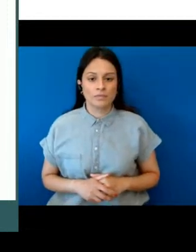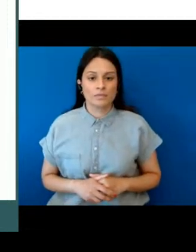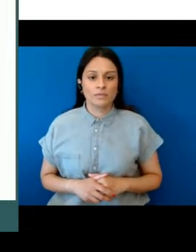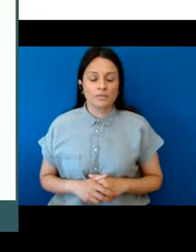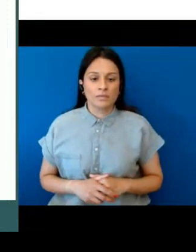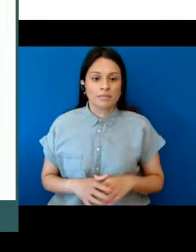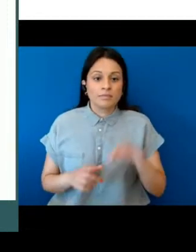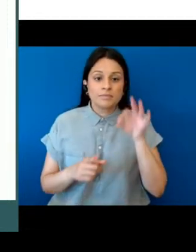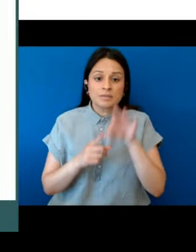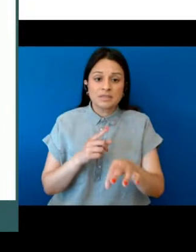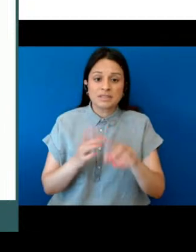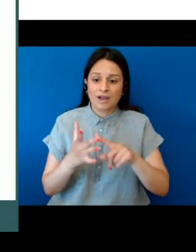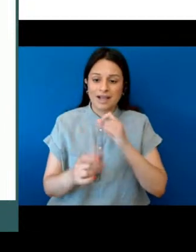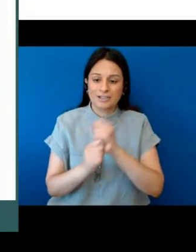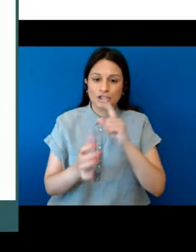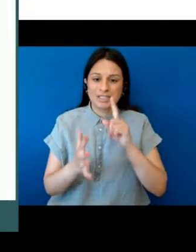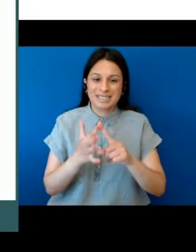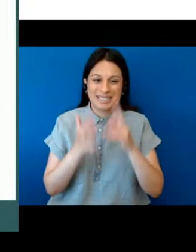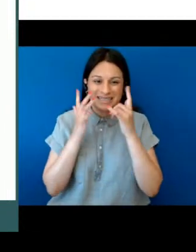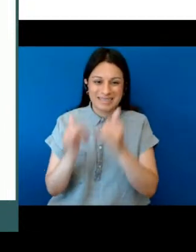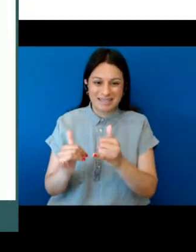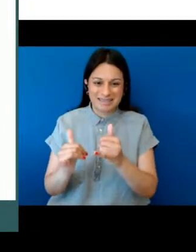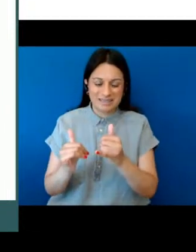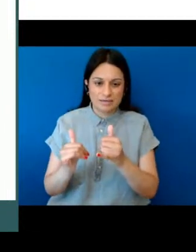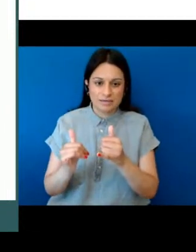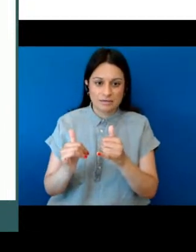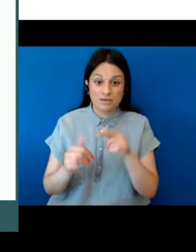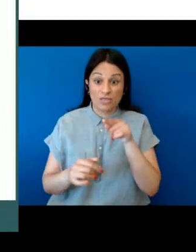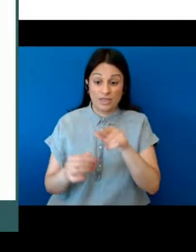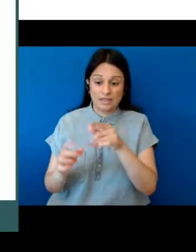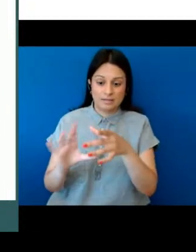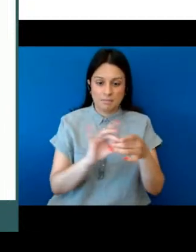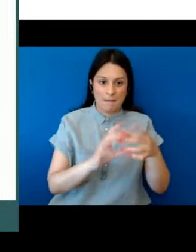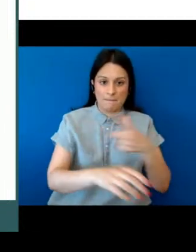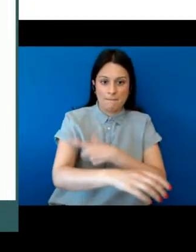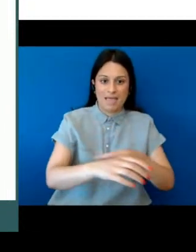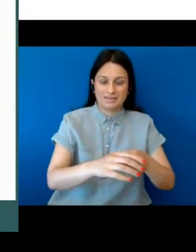testing, this is a blood test, and